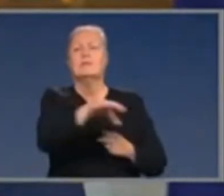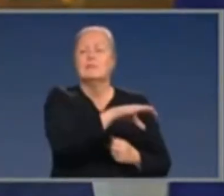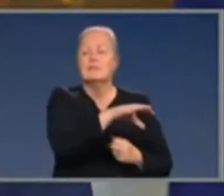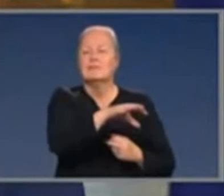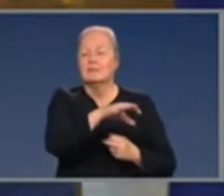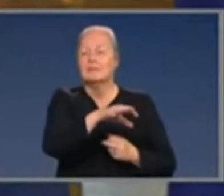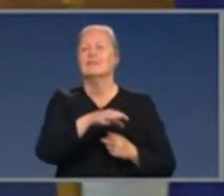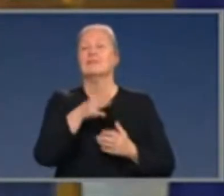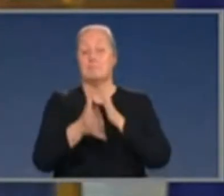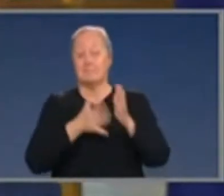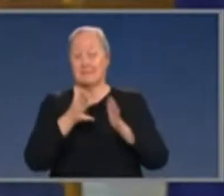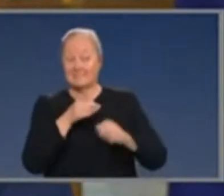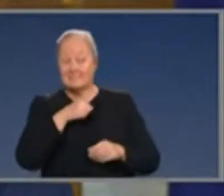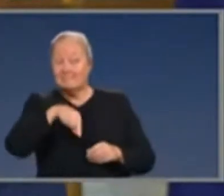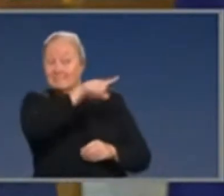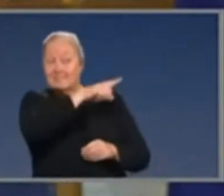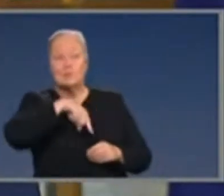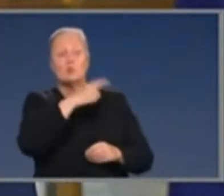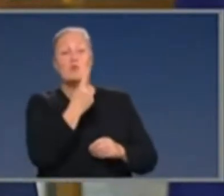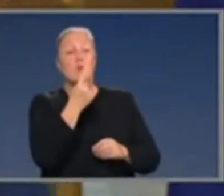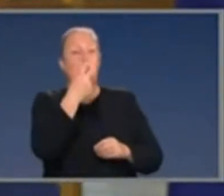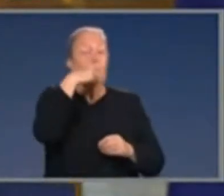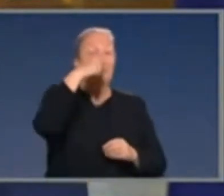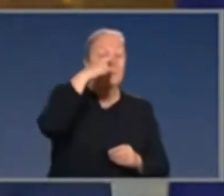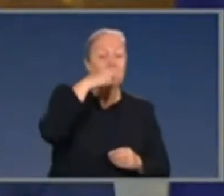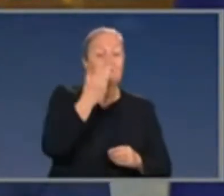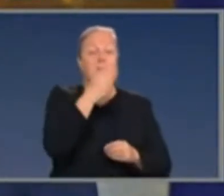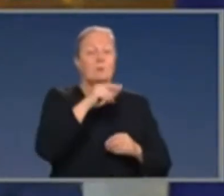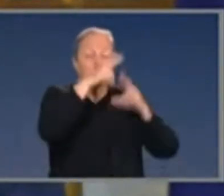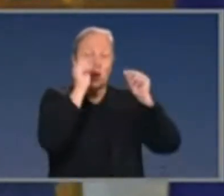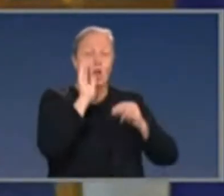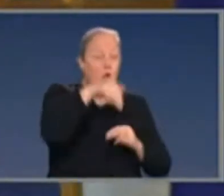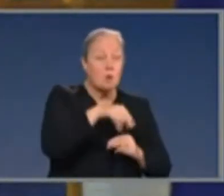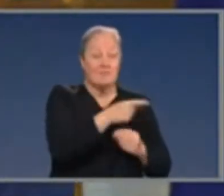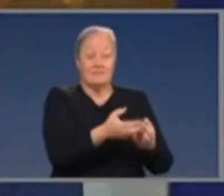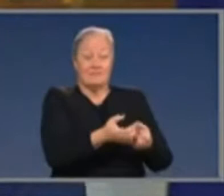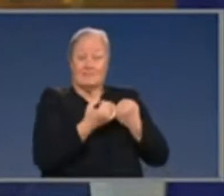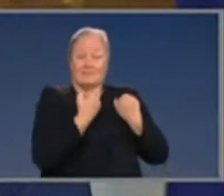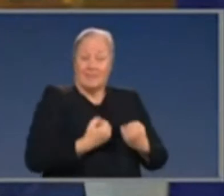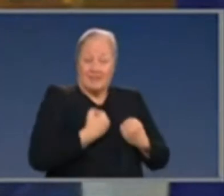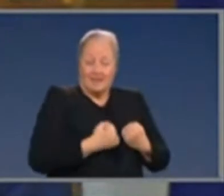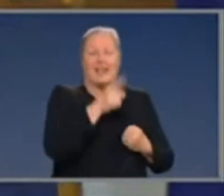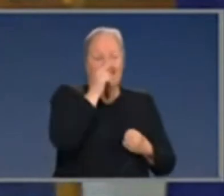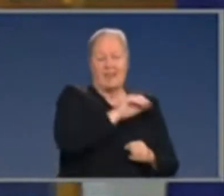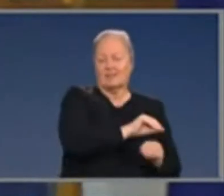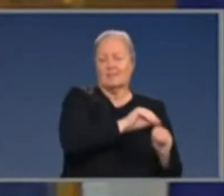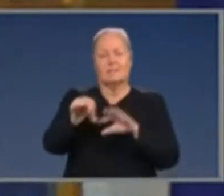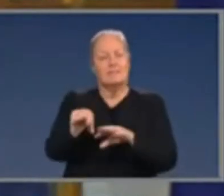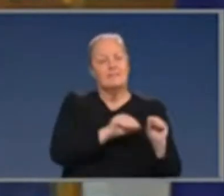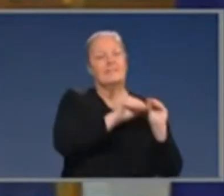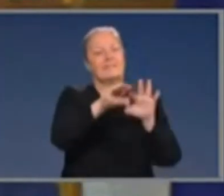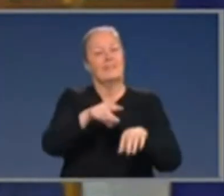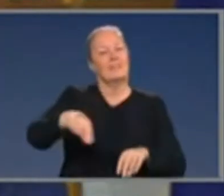to transfer residents with COVID or with high care needs from those facilities where it's